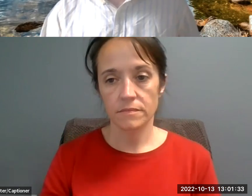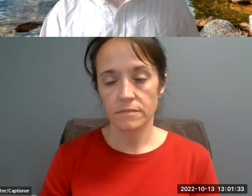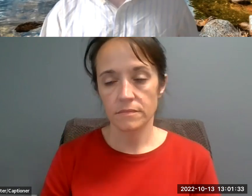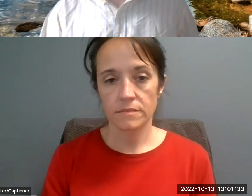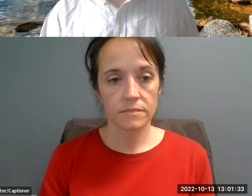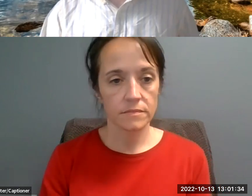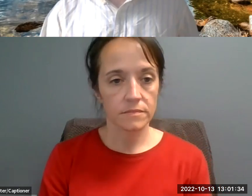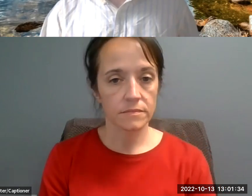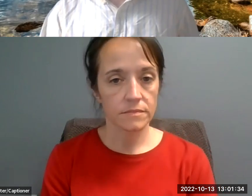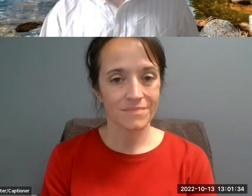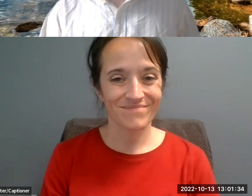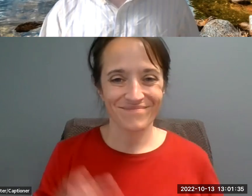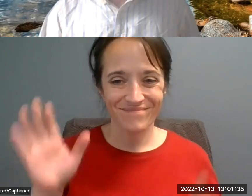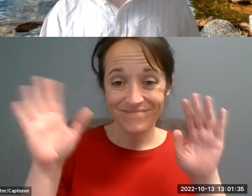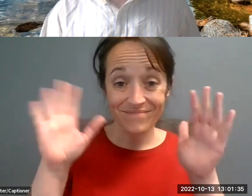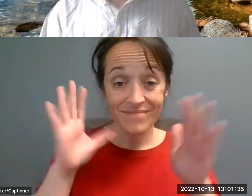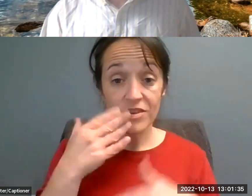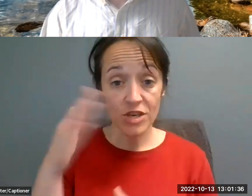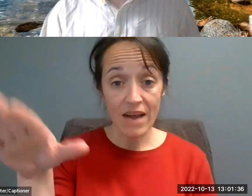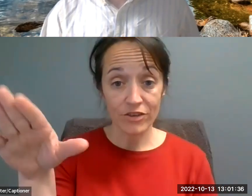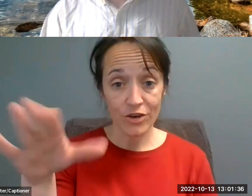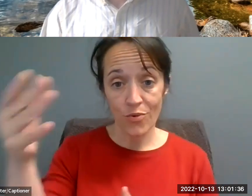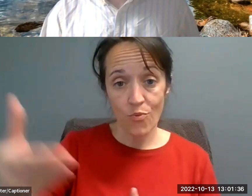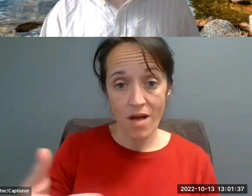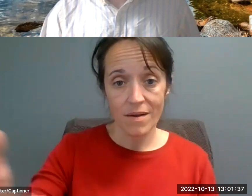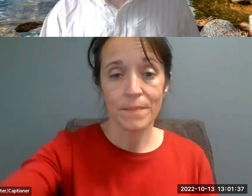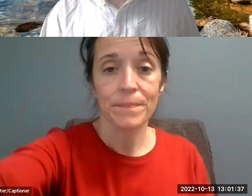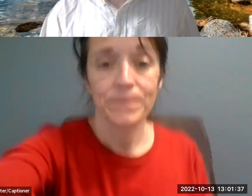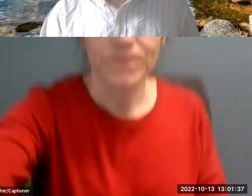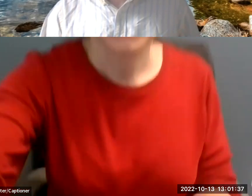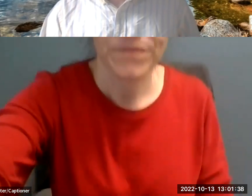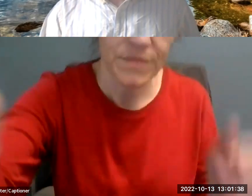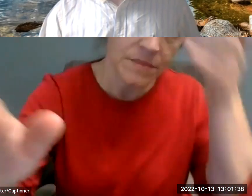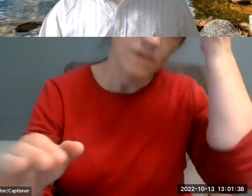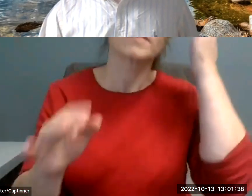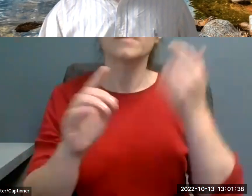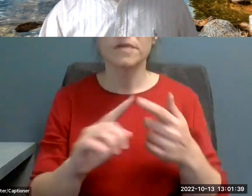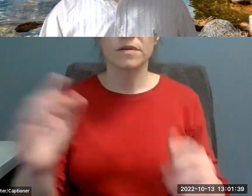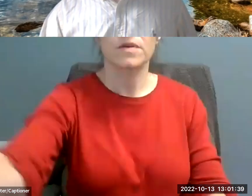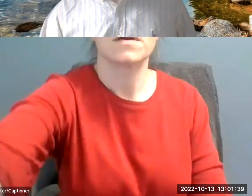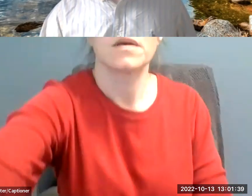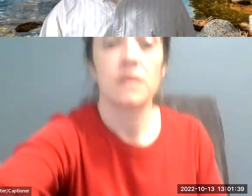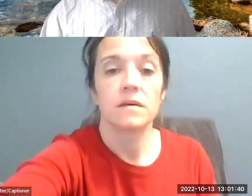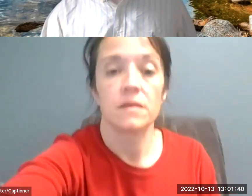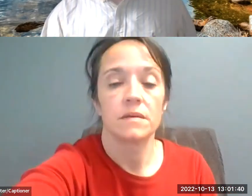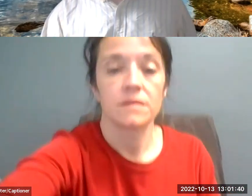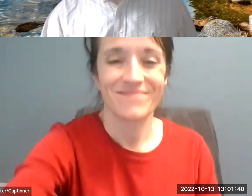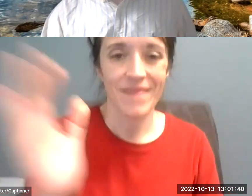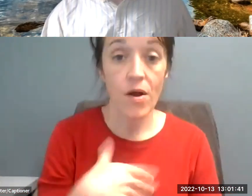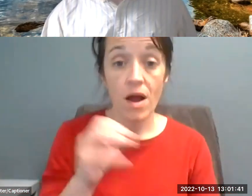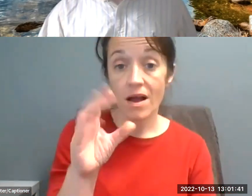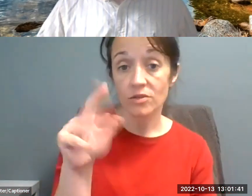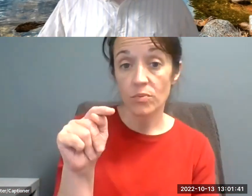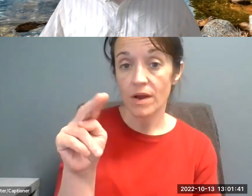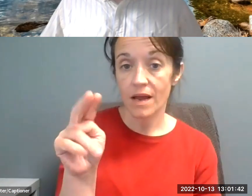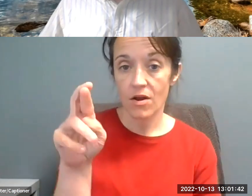Well, good afternoon, everyone, and welcome to the October NRS webinar. We're so happy